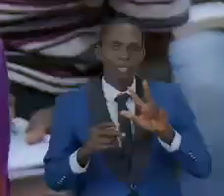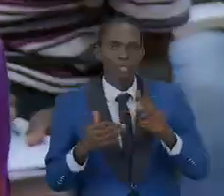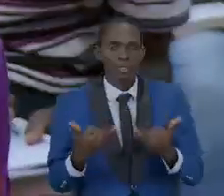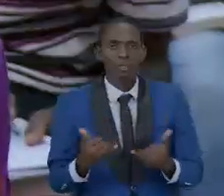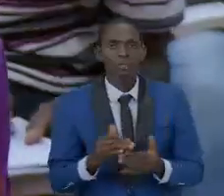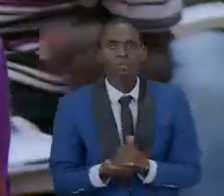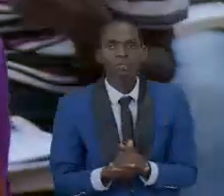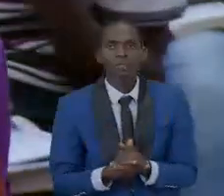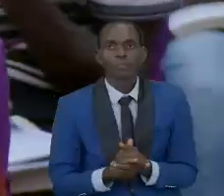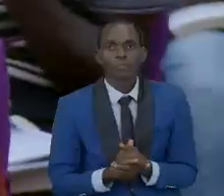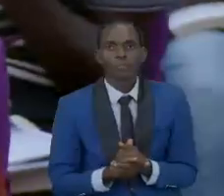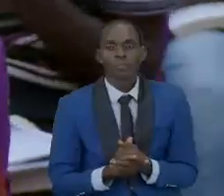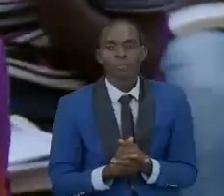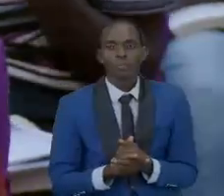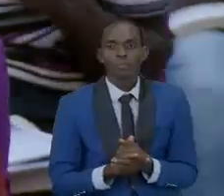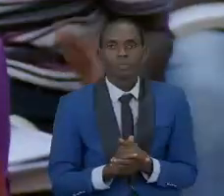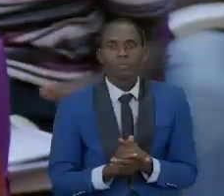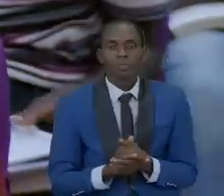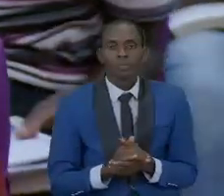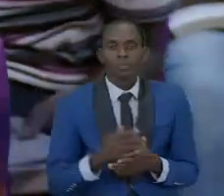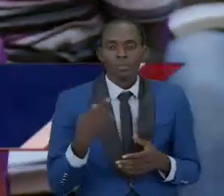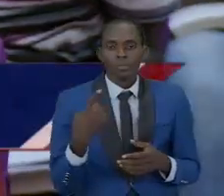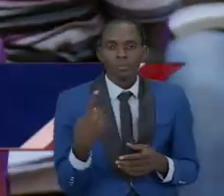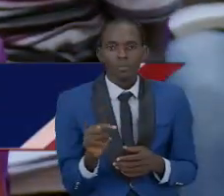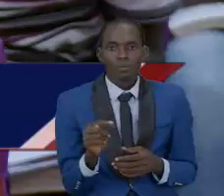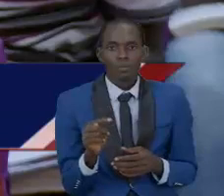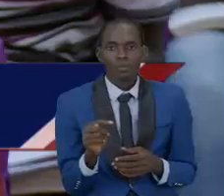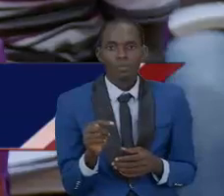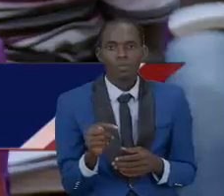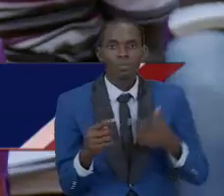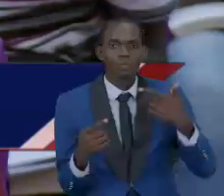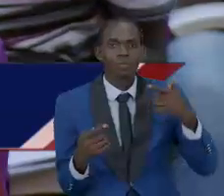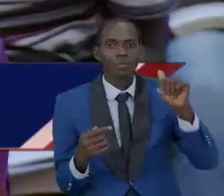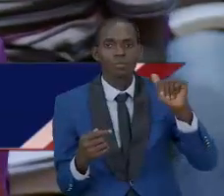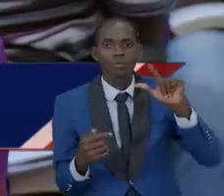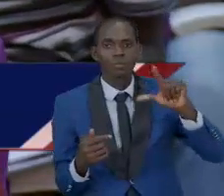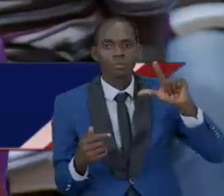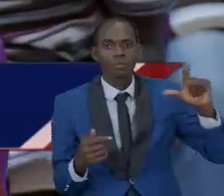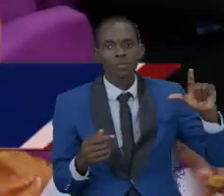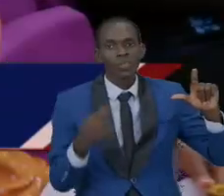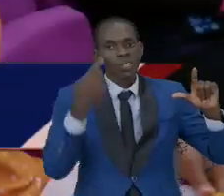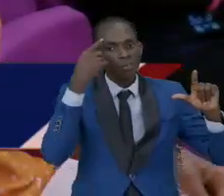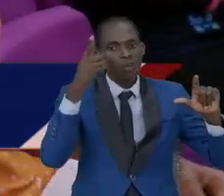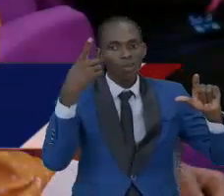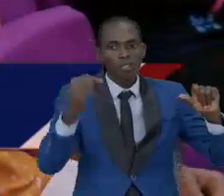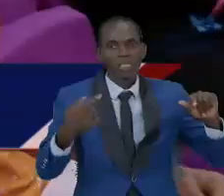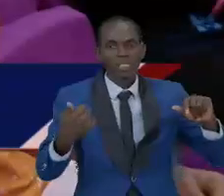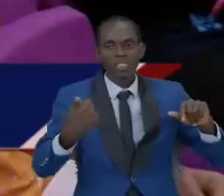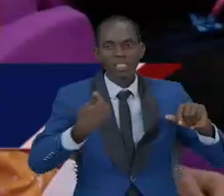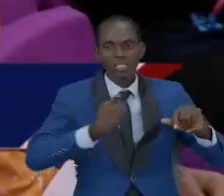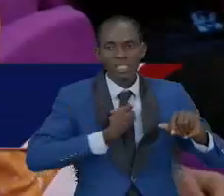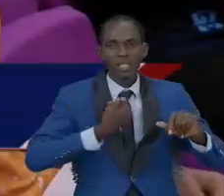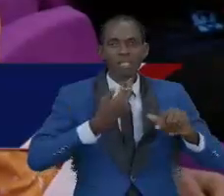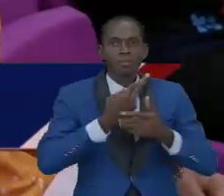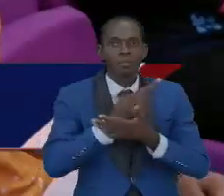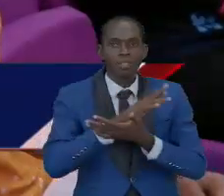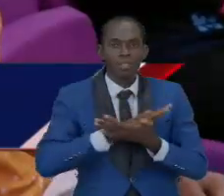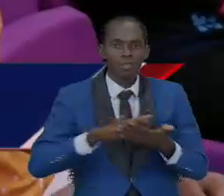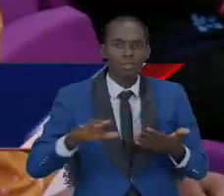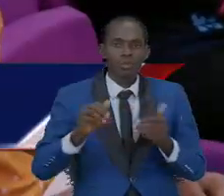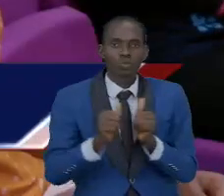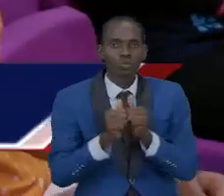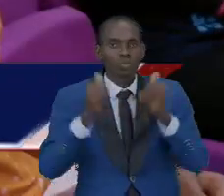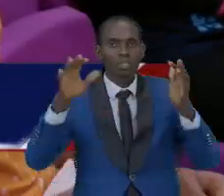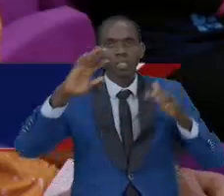three or looking at the goal or the self-righteous without Grace the